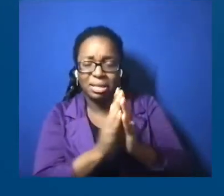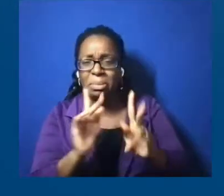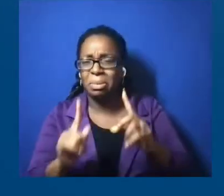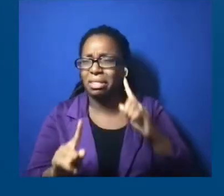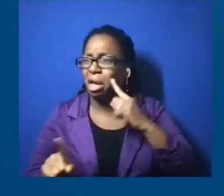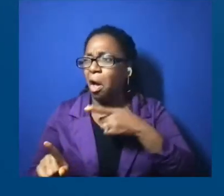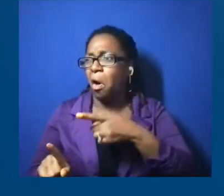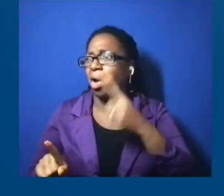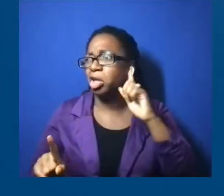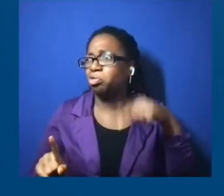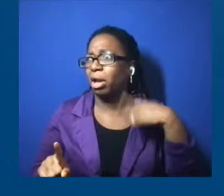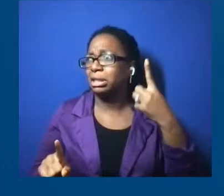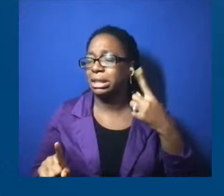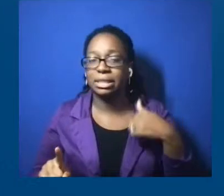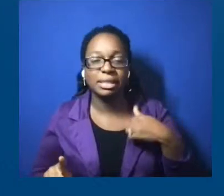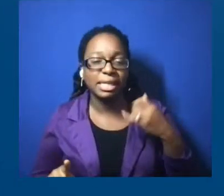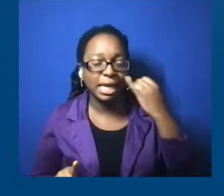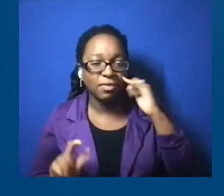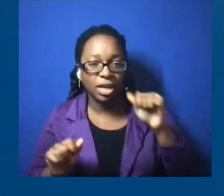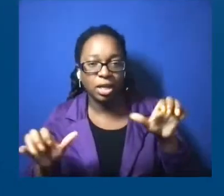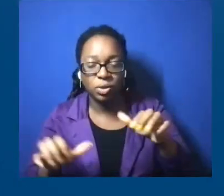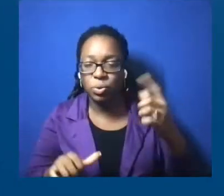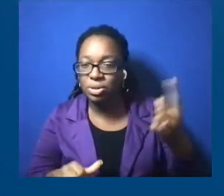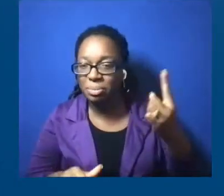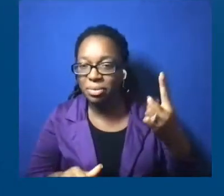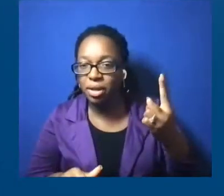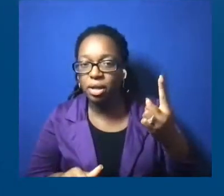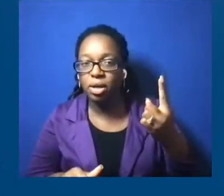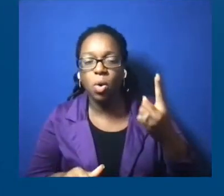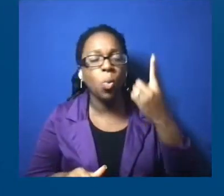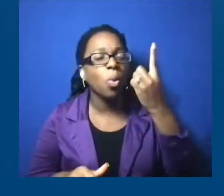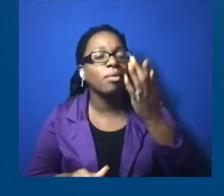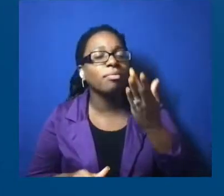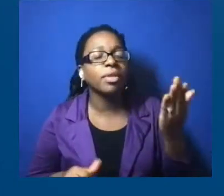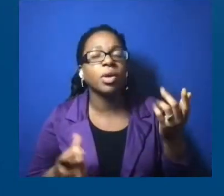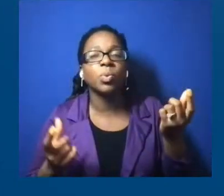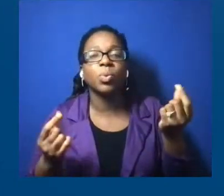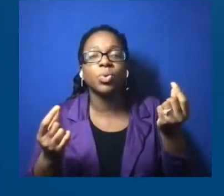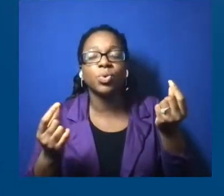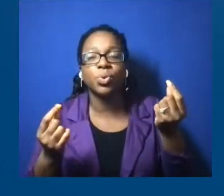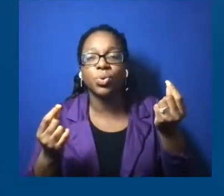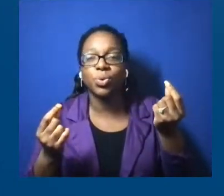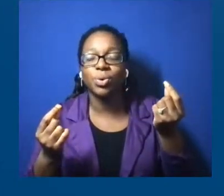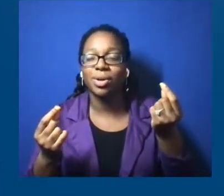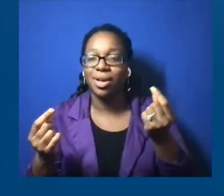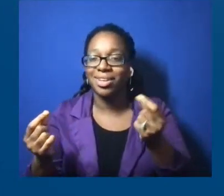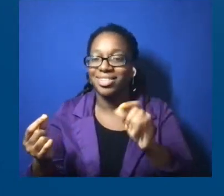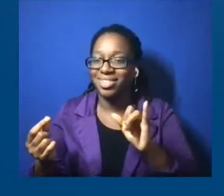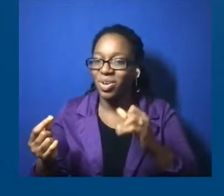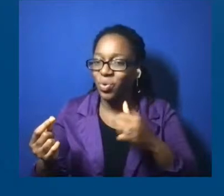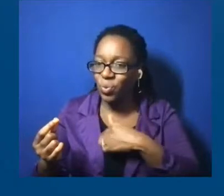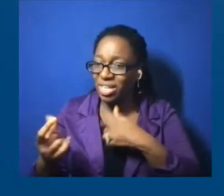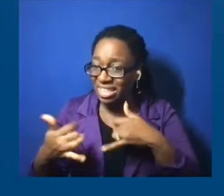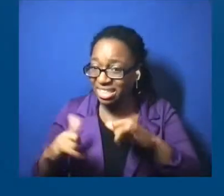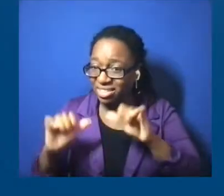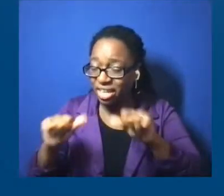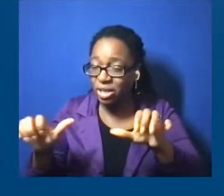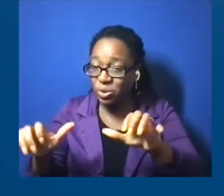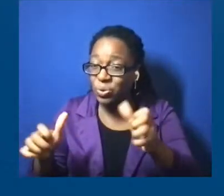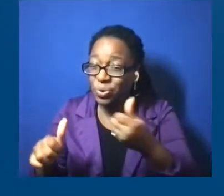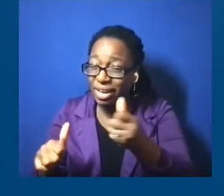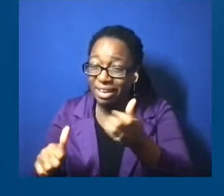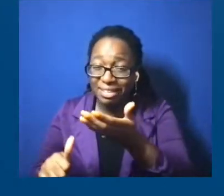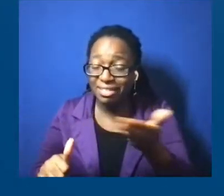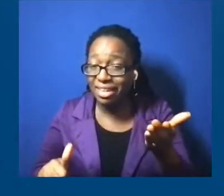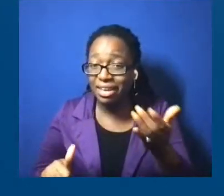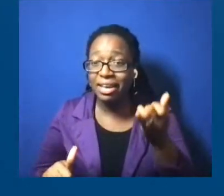do? I do something that didn't answer any of the real questions we just had, but just demonstrate we can still do anything. If I could wave a wand, I'd